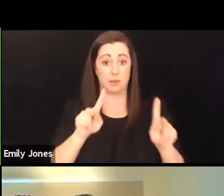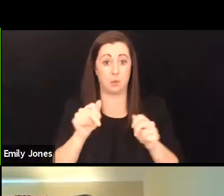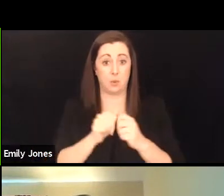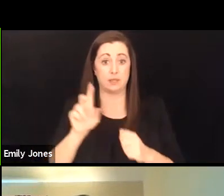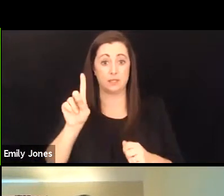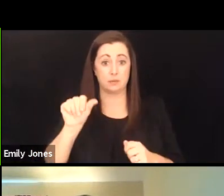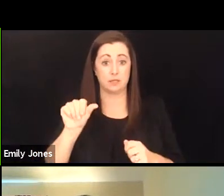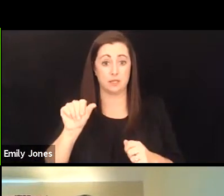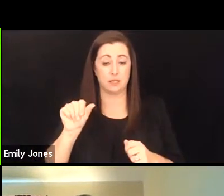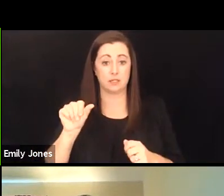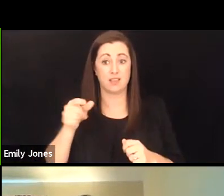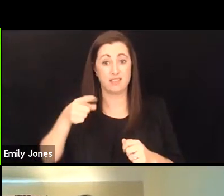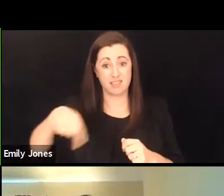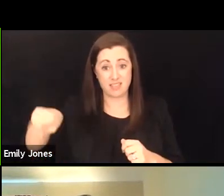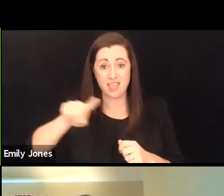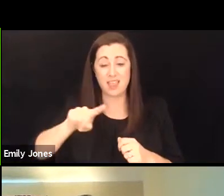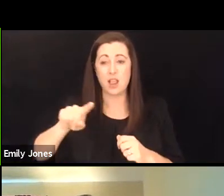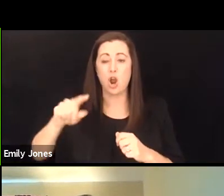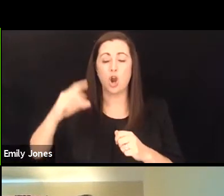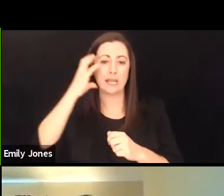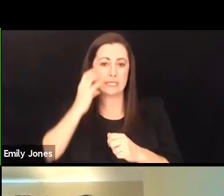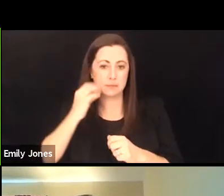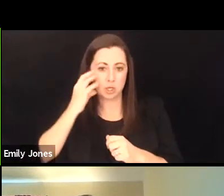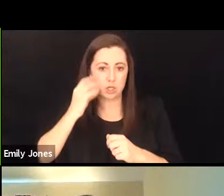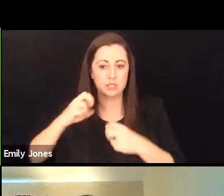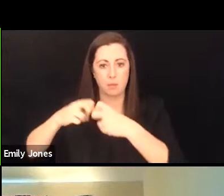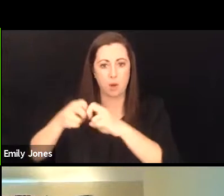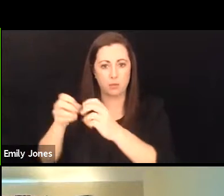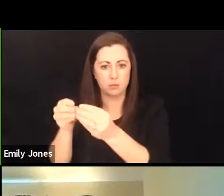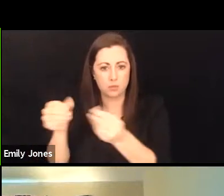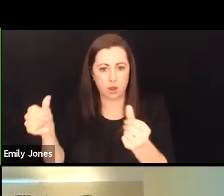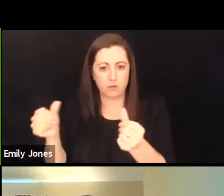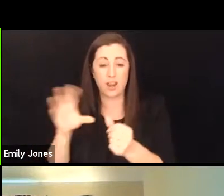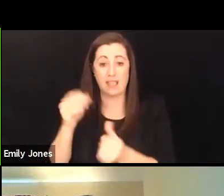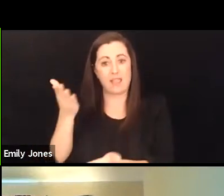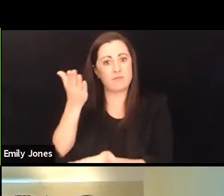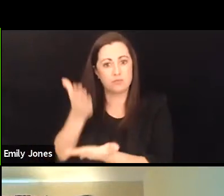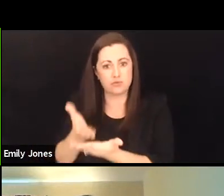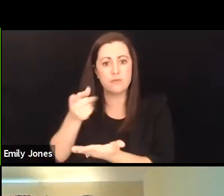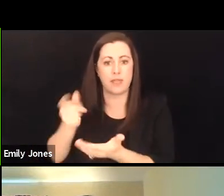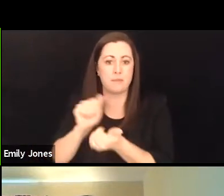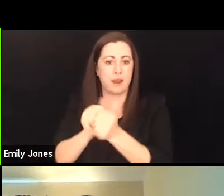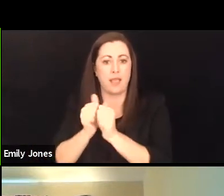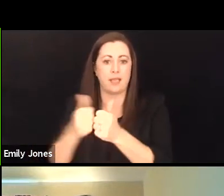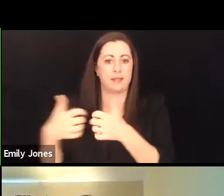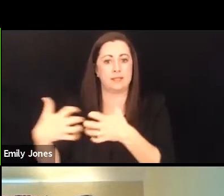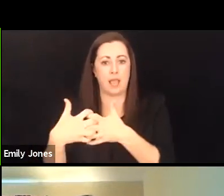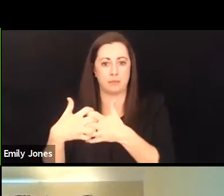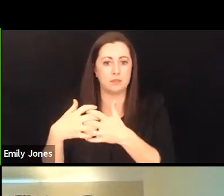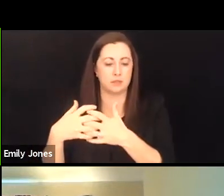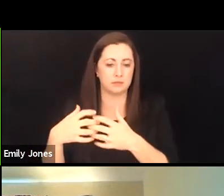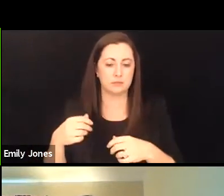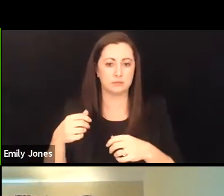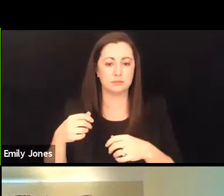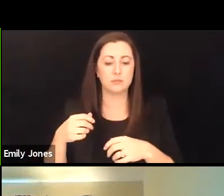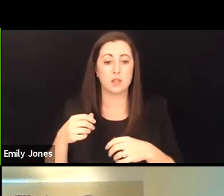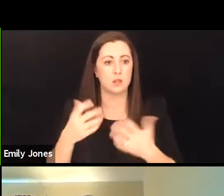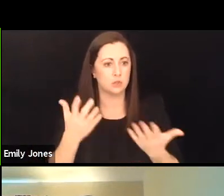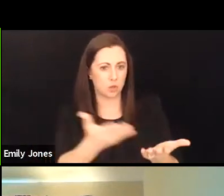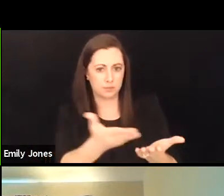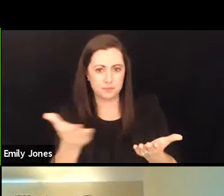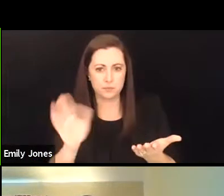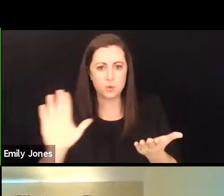experienced problem solvers with a proven ability to adapt. What message, and again, this question for everybody, what message from your